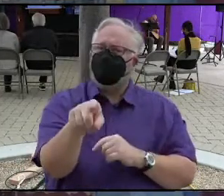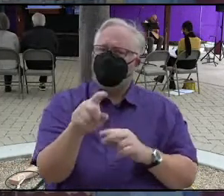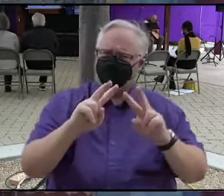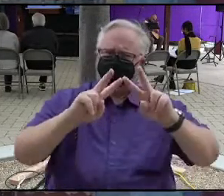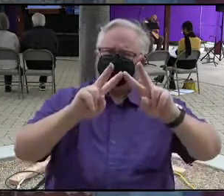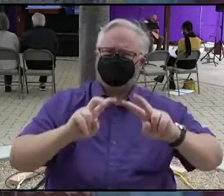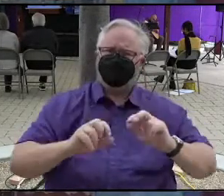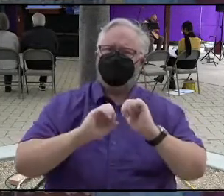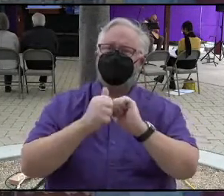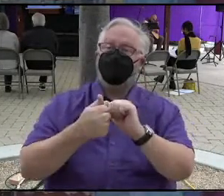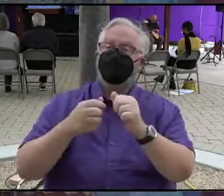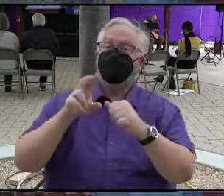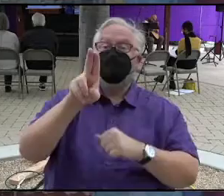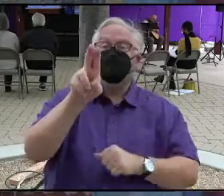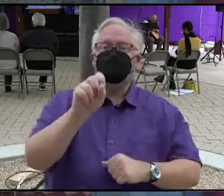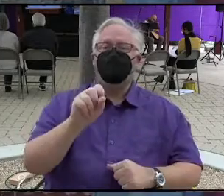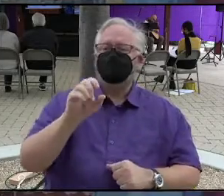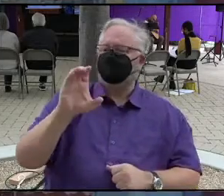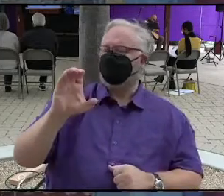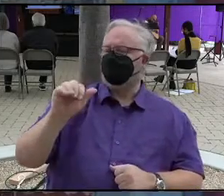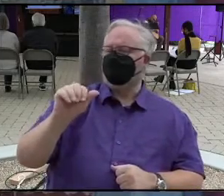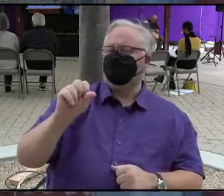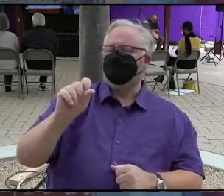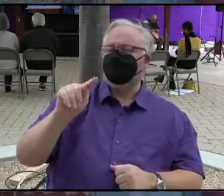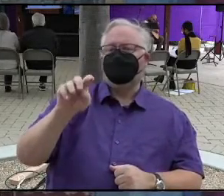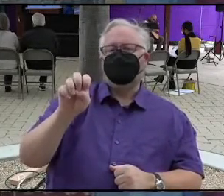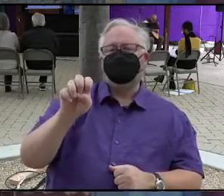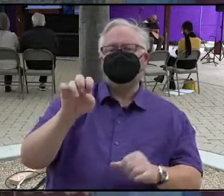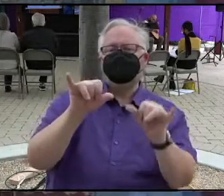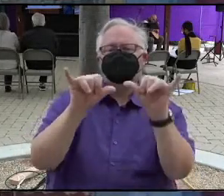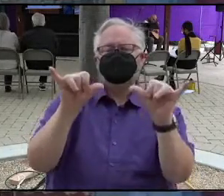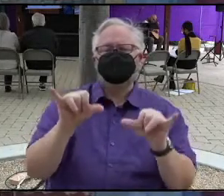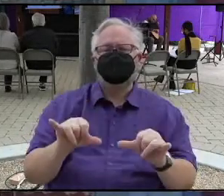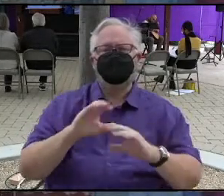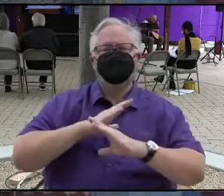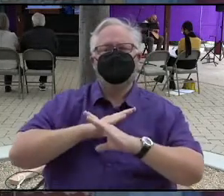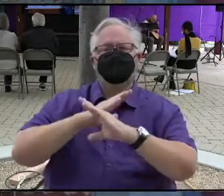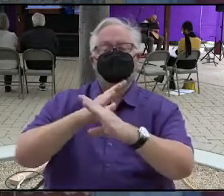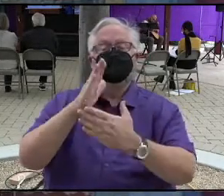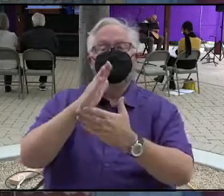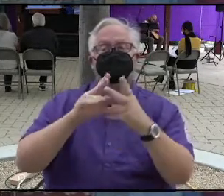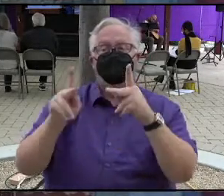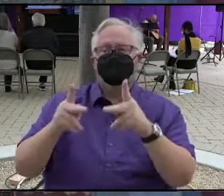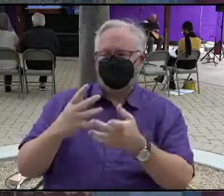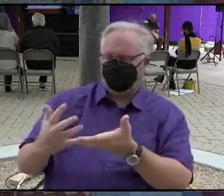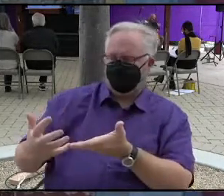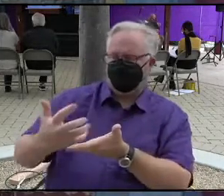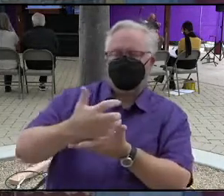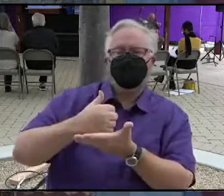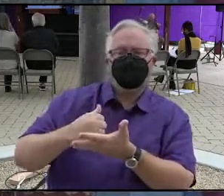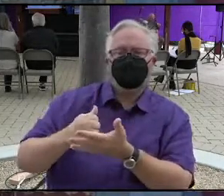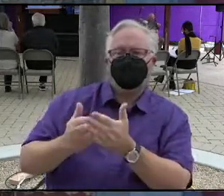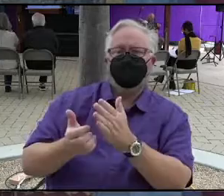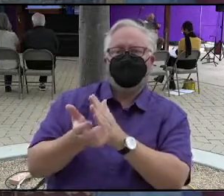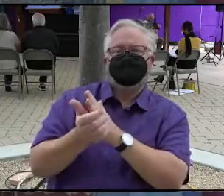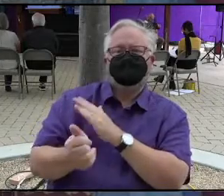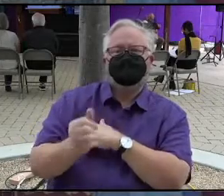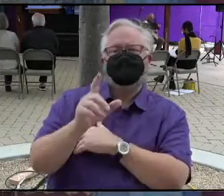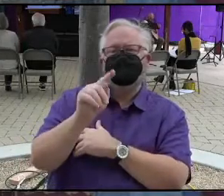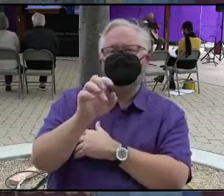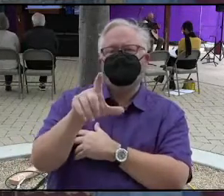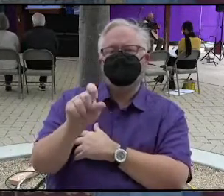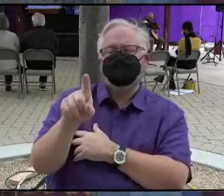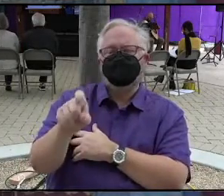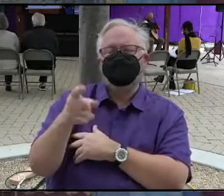American caste system has prevented some from gaining the tools necessary to access the merits of